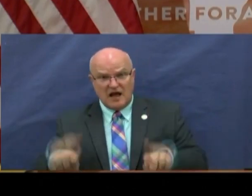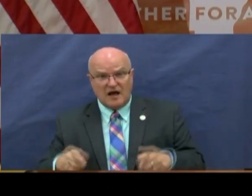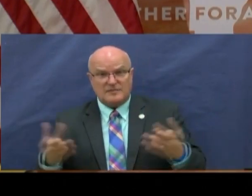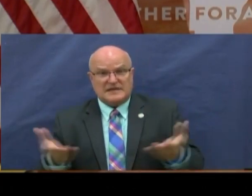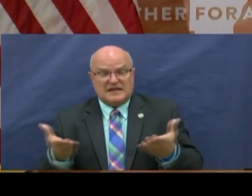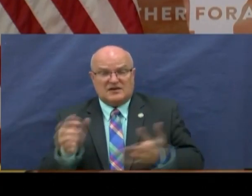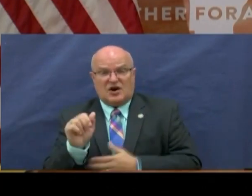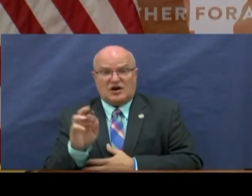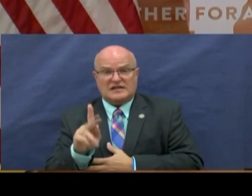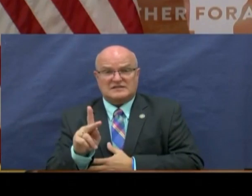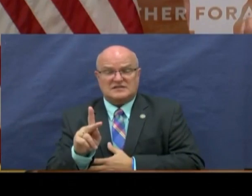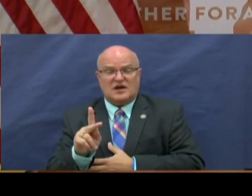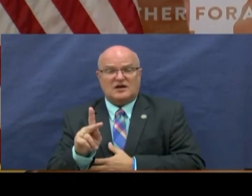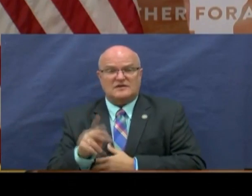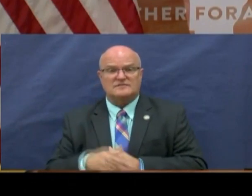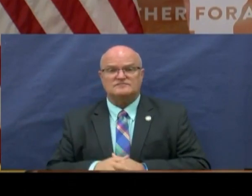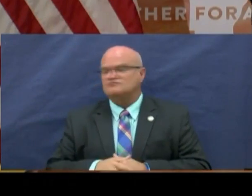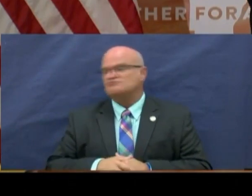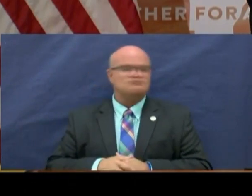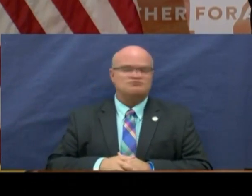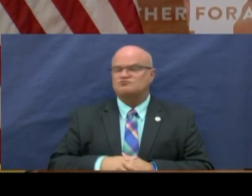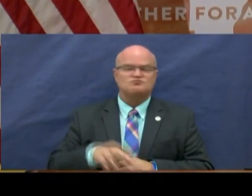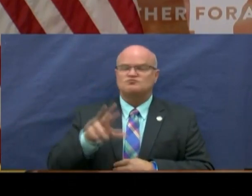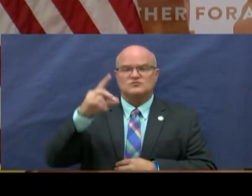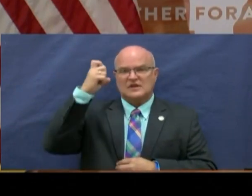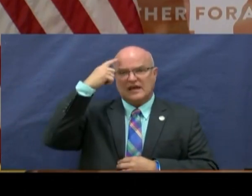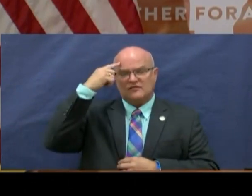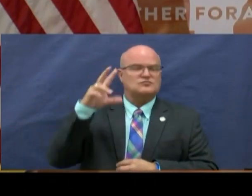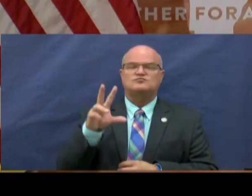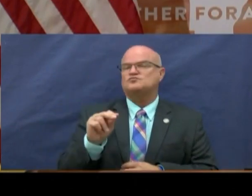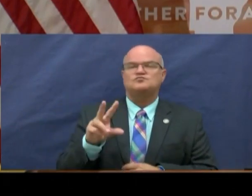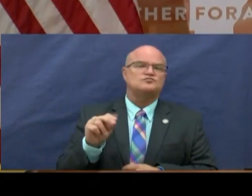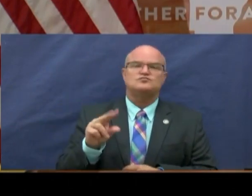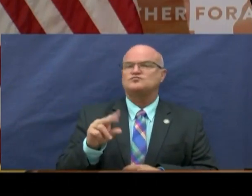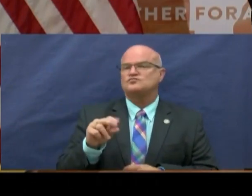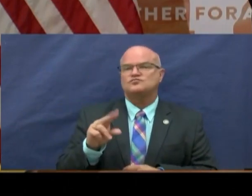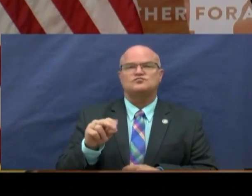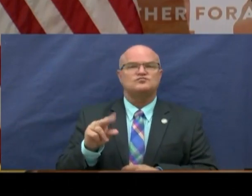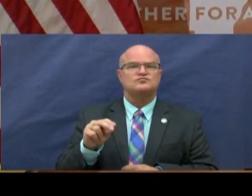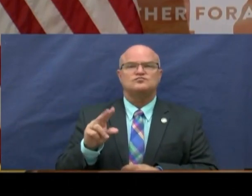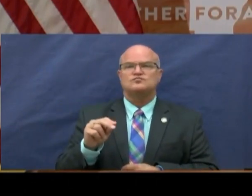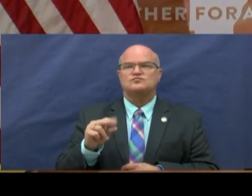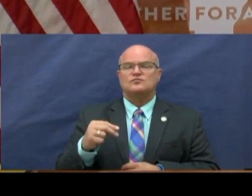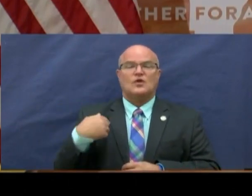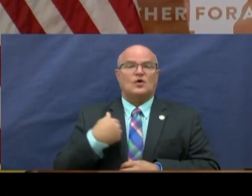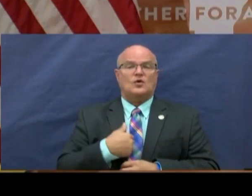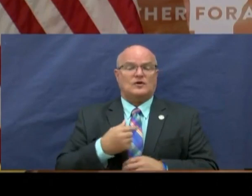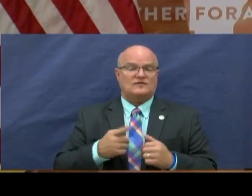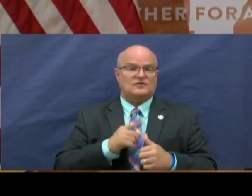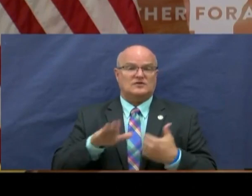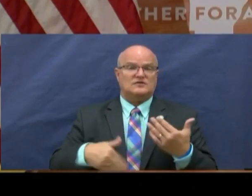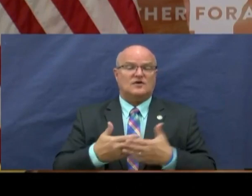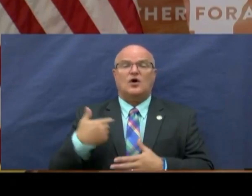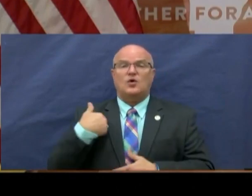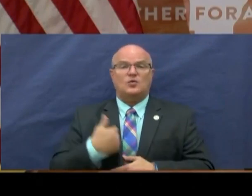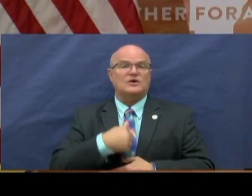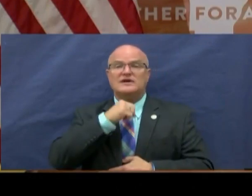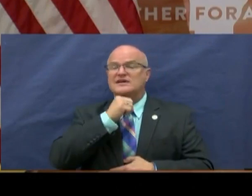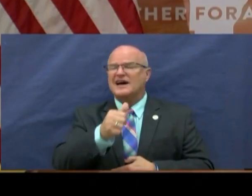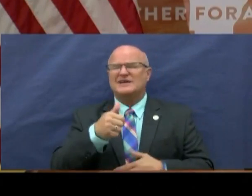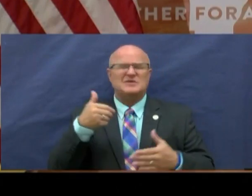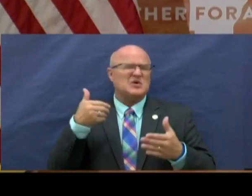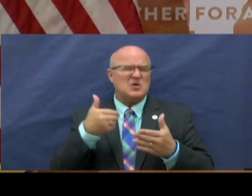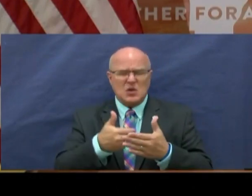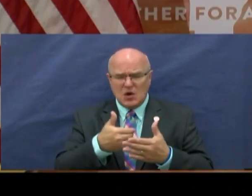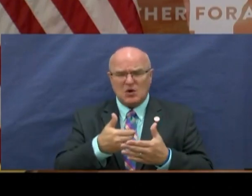in Arkansas? I do not. We have, first of all, we're not anywhere